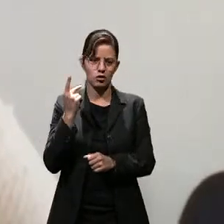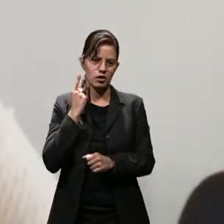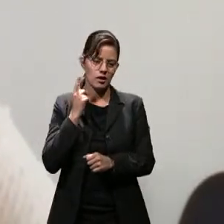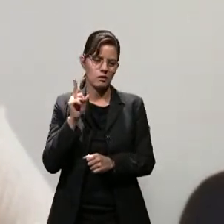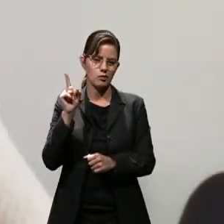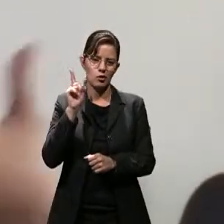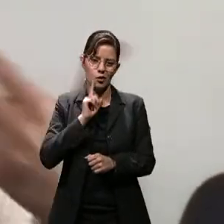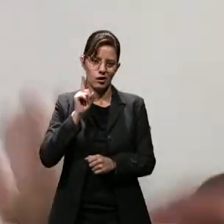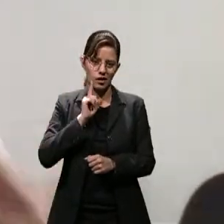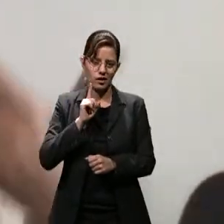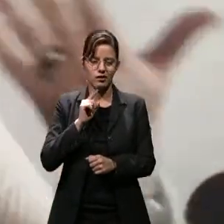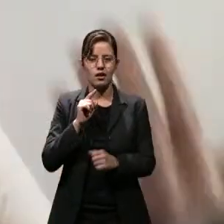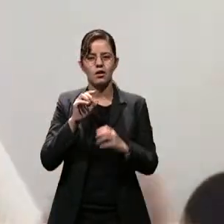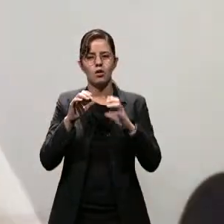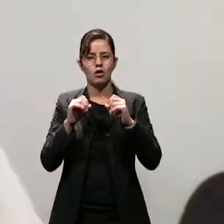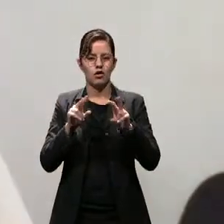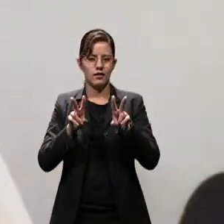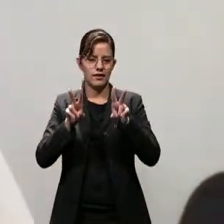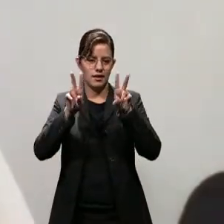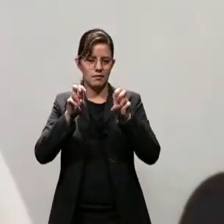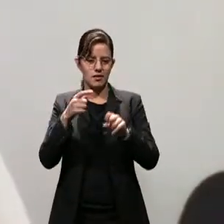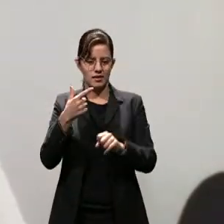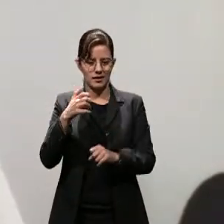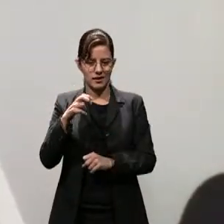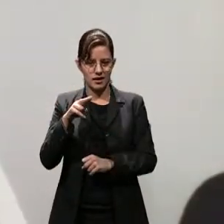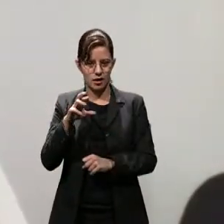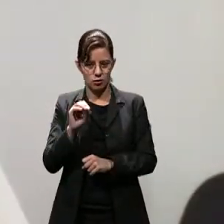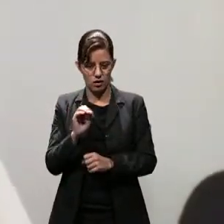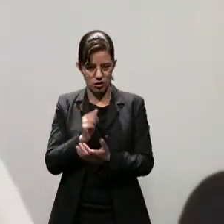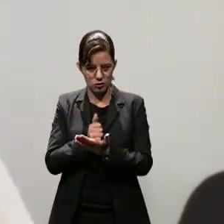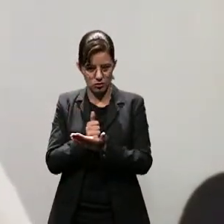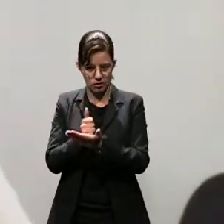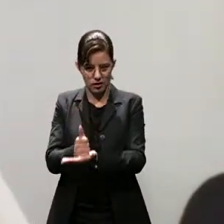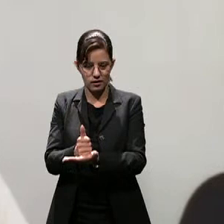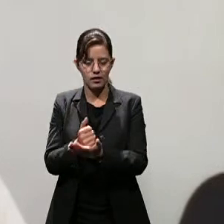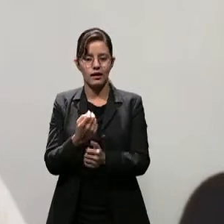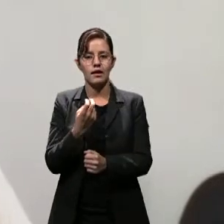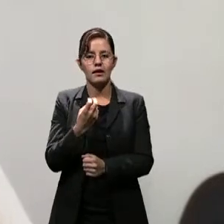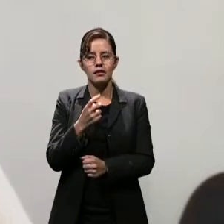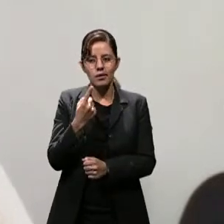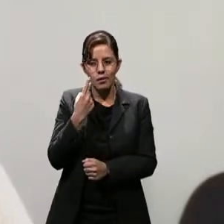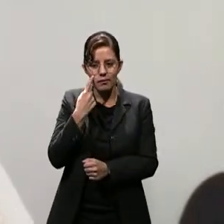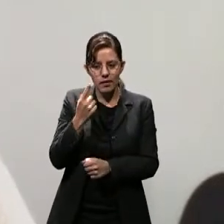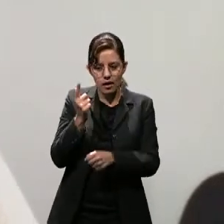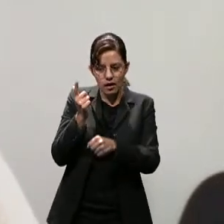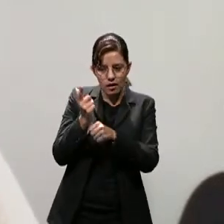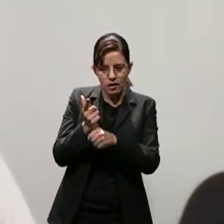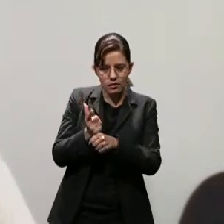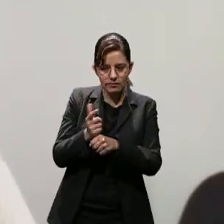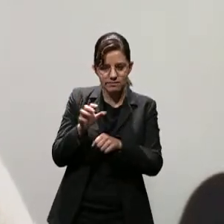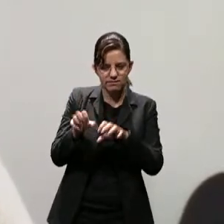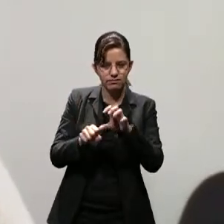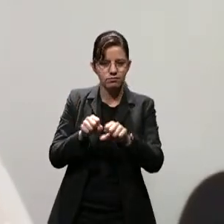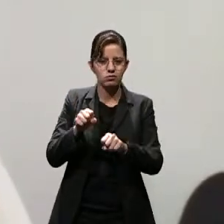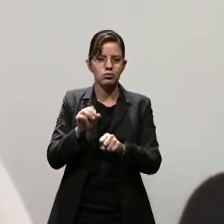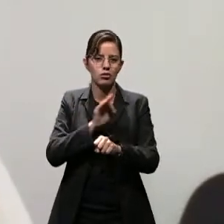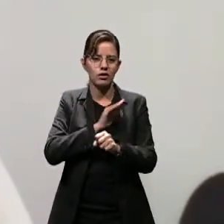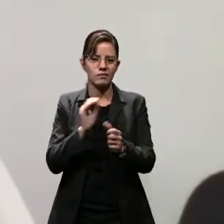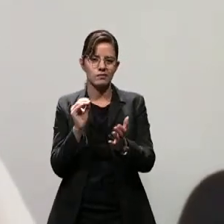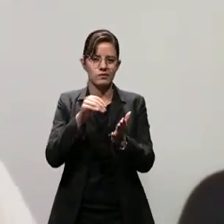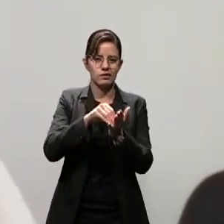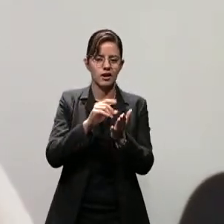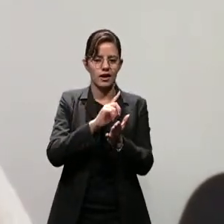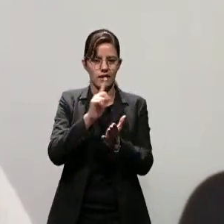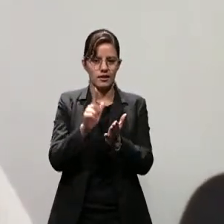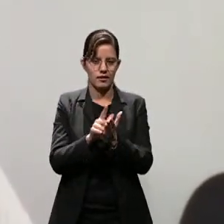violence against women, where we are trying to acknowledge and typify this phenomenon through certain mechanisms